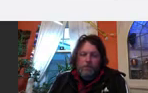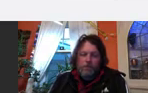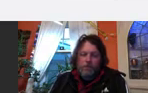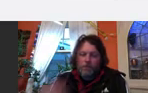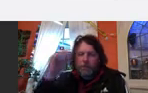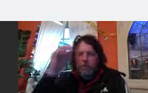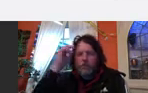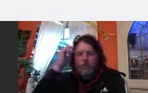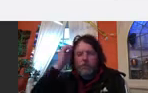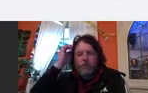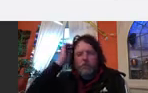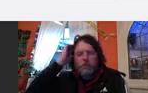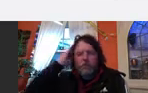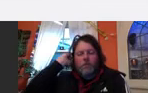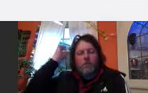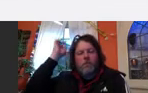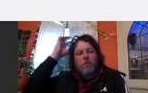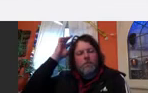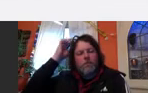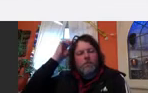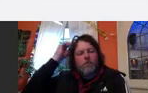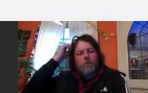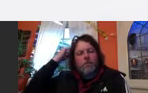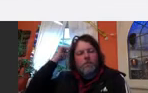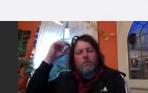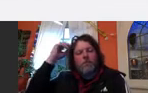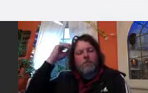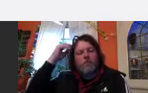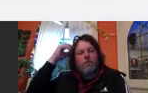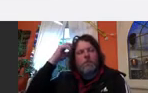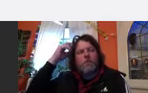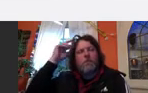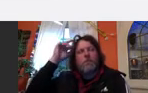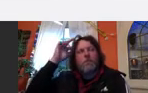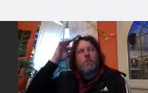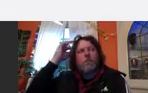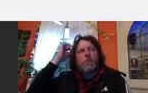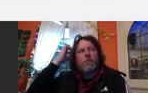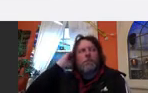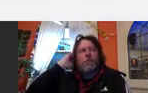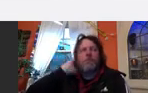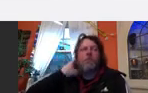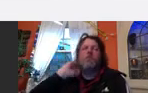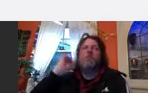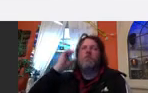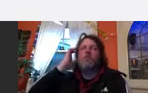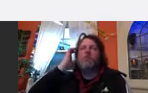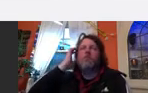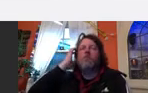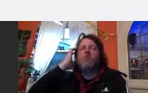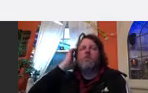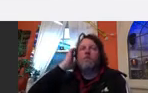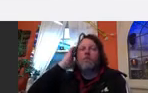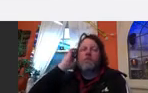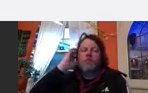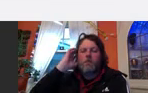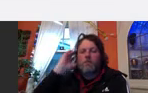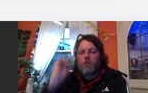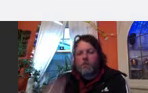So thank you all for bearing with me and having the patience. And with that,